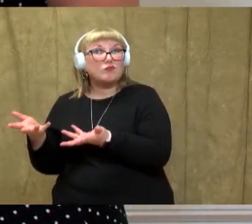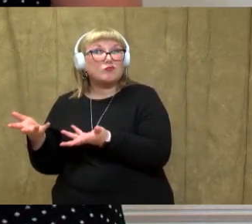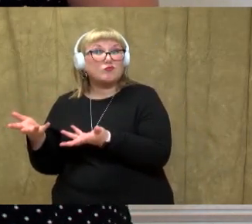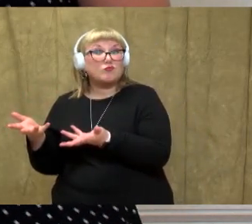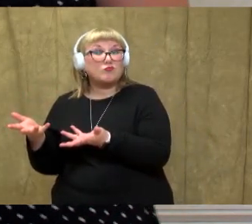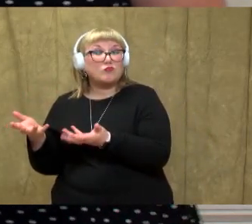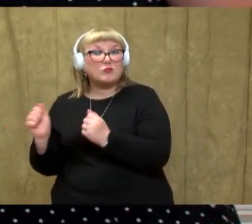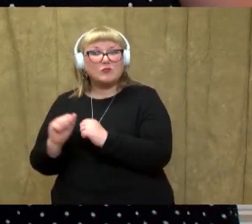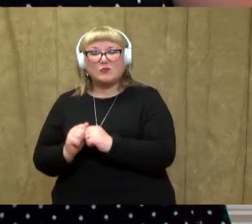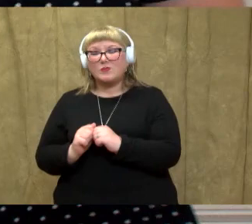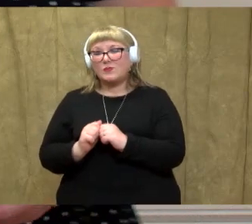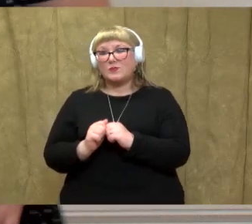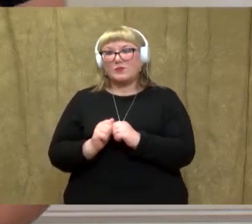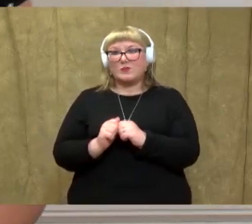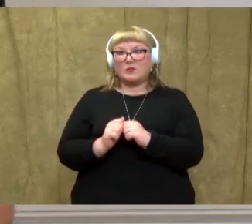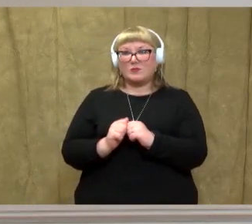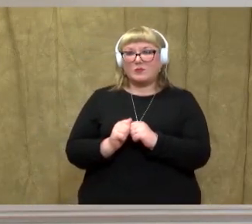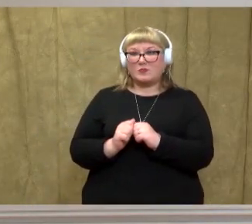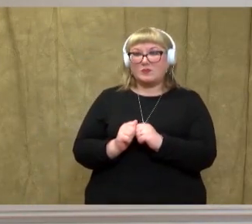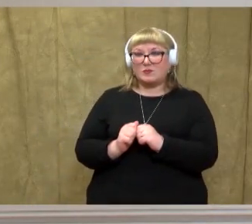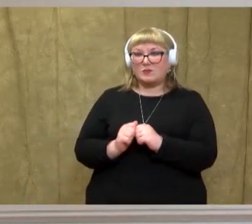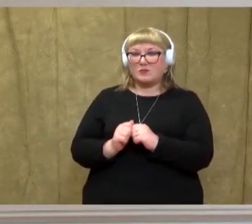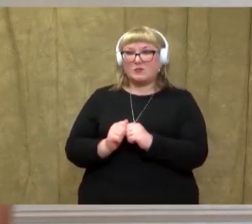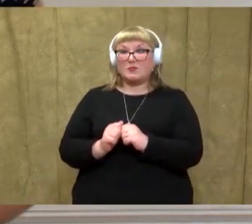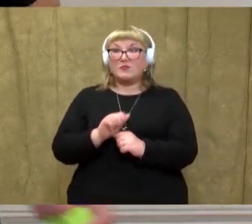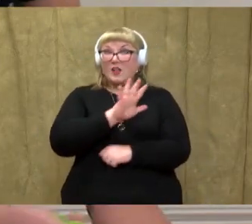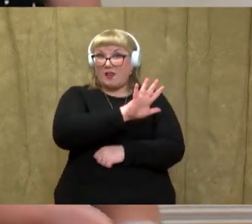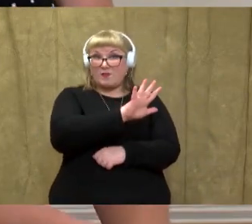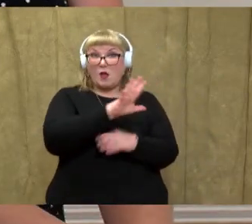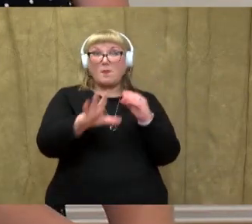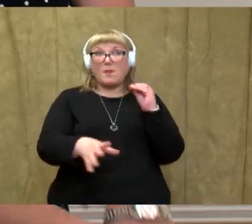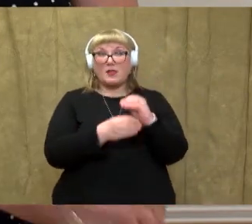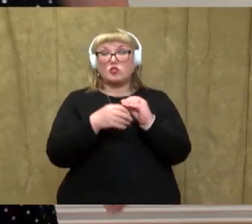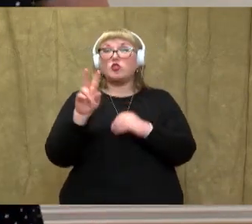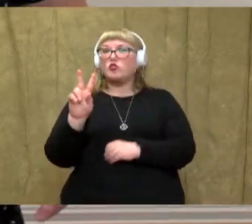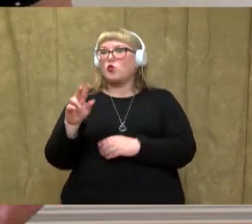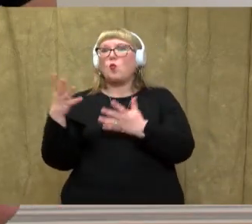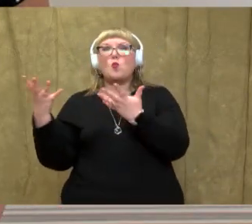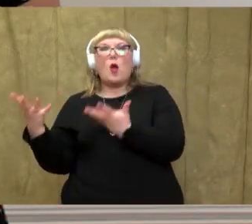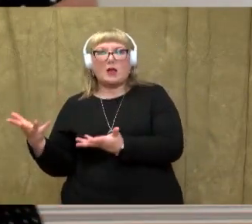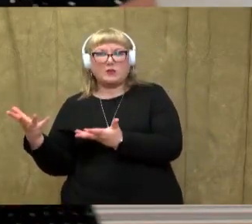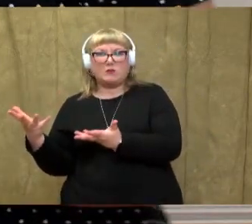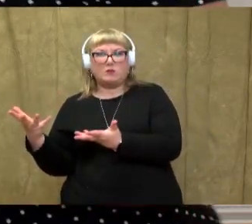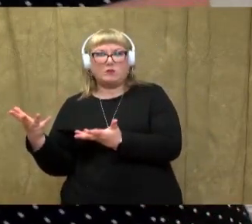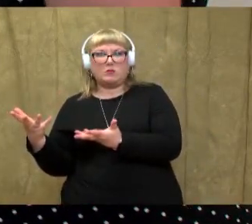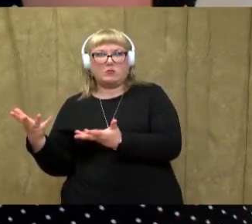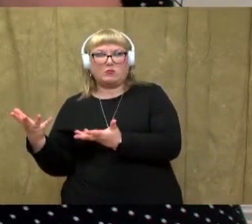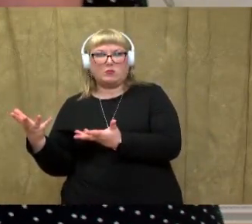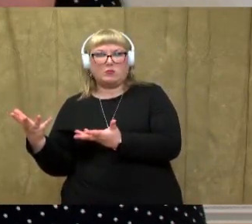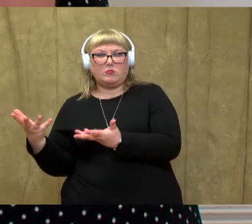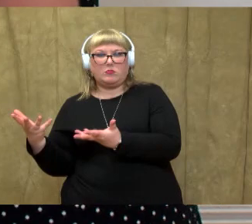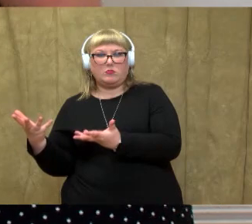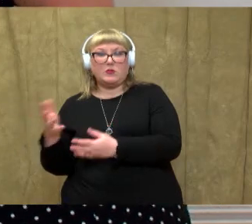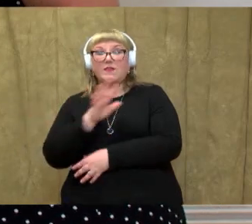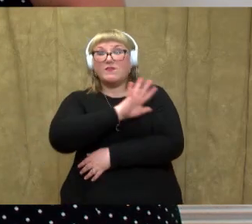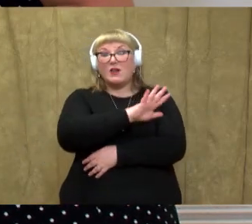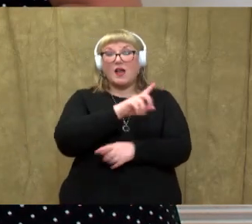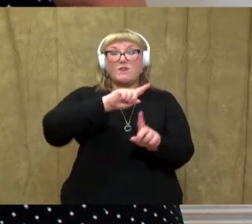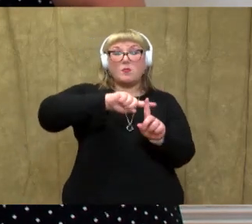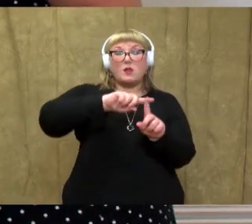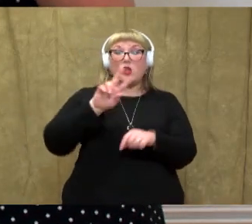box. So let's figure out what 5 plus 2 is by adding